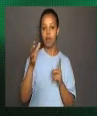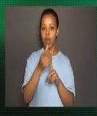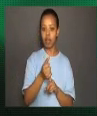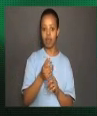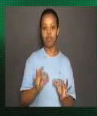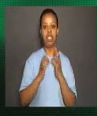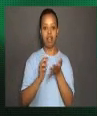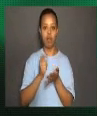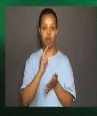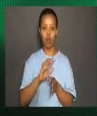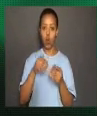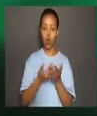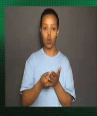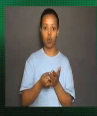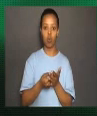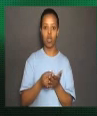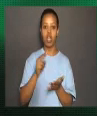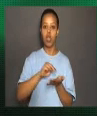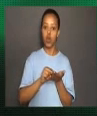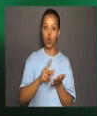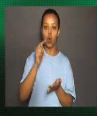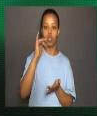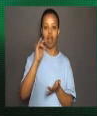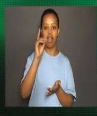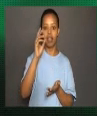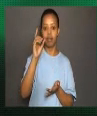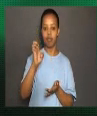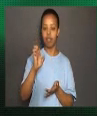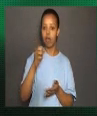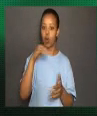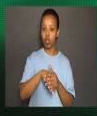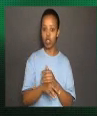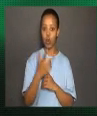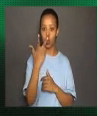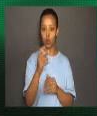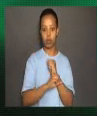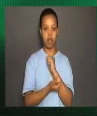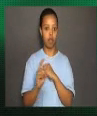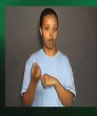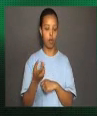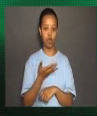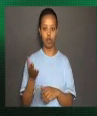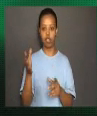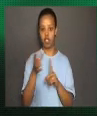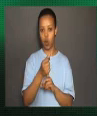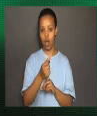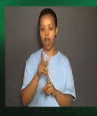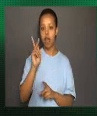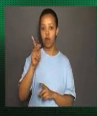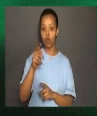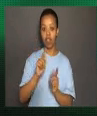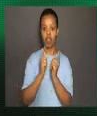All nucleotides contain three basic components: a phosphate